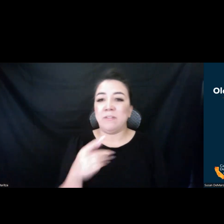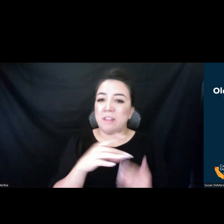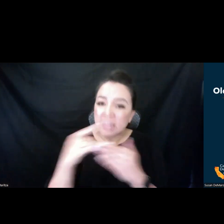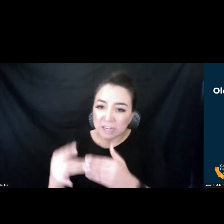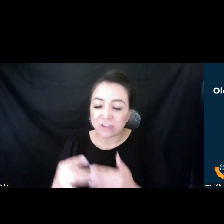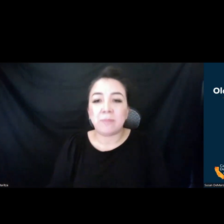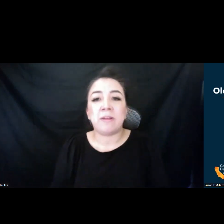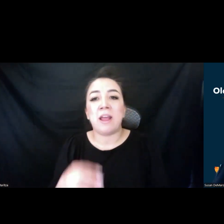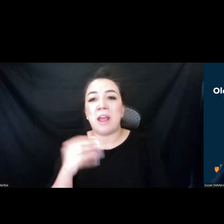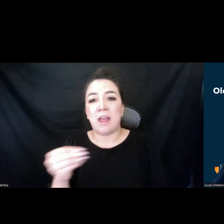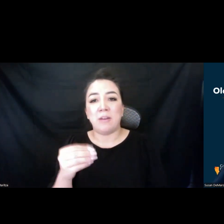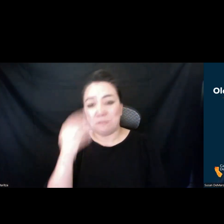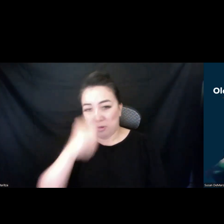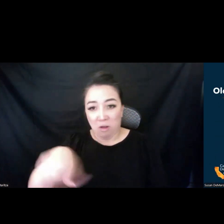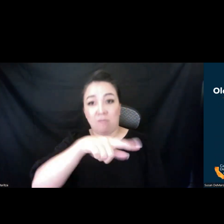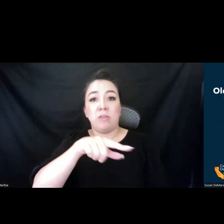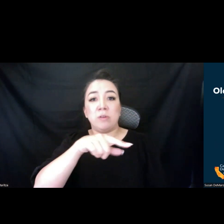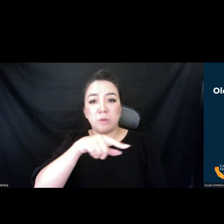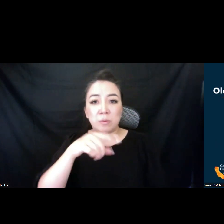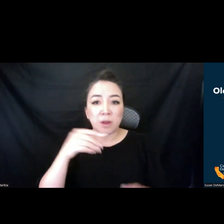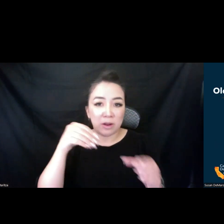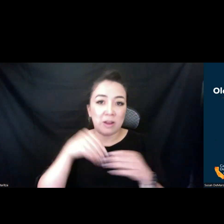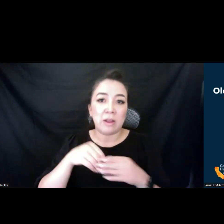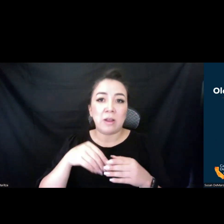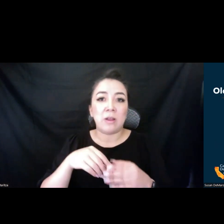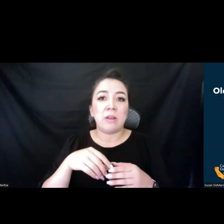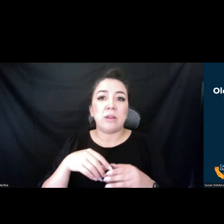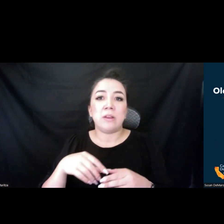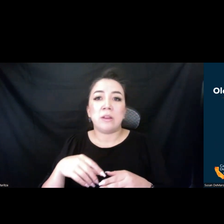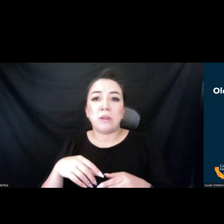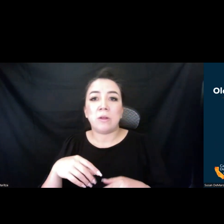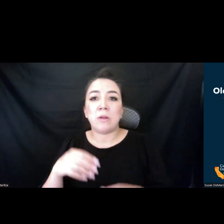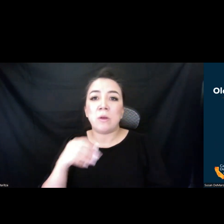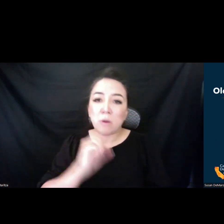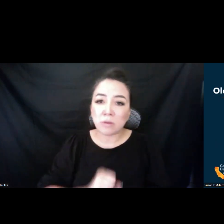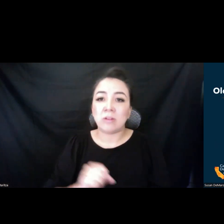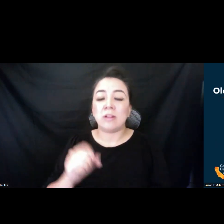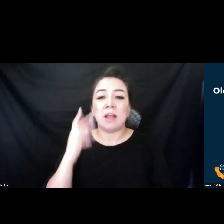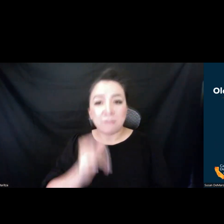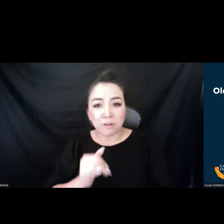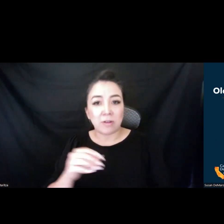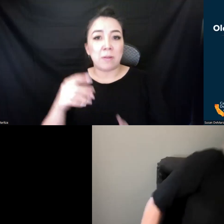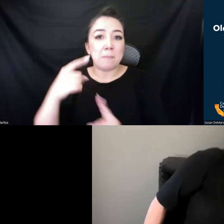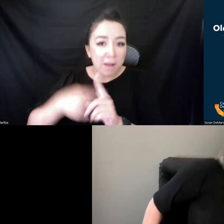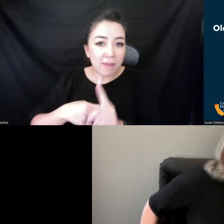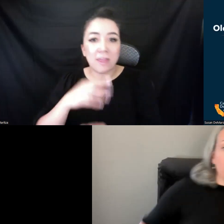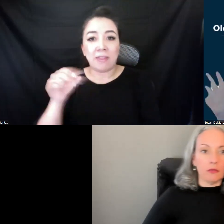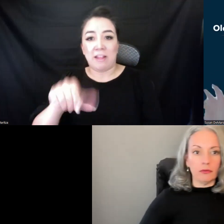And note for all of you, we are in Older Californians Month, Older Americans Month. And that's